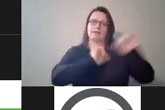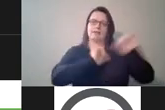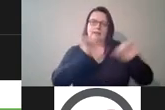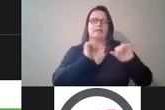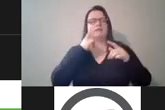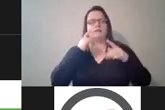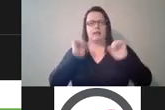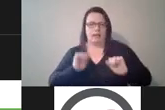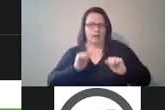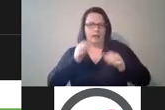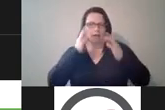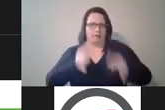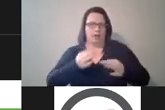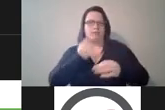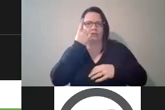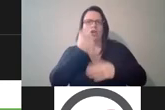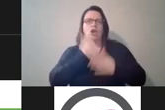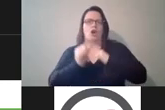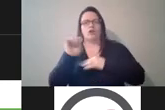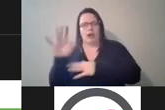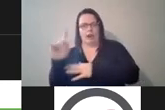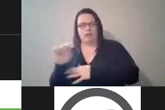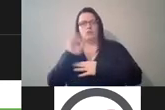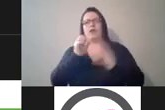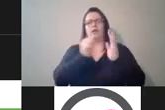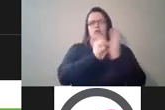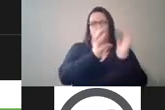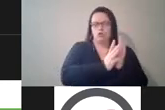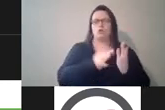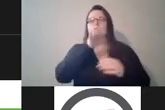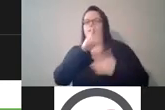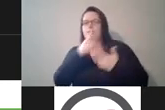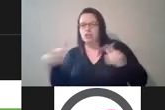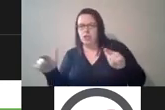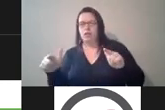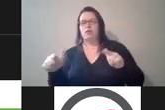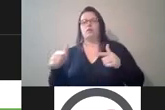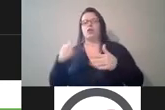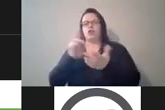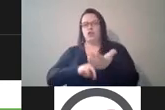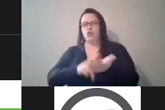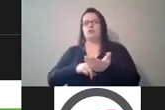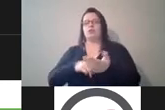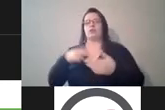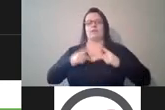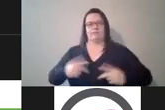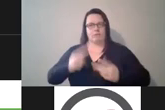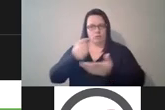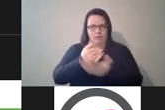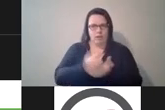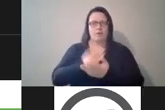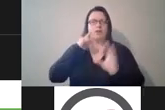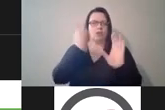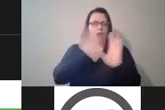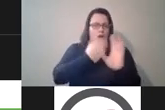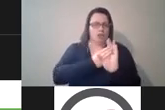So this includes social work, speech language pathology, nursing, physiotherapy, psychology, occupational therapy,